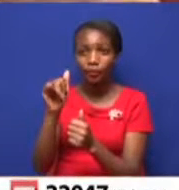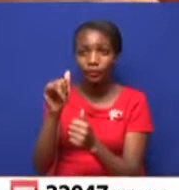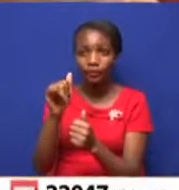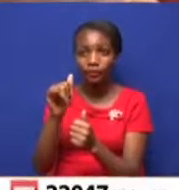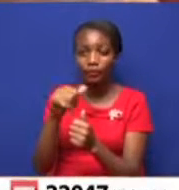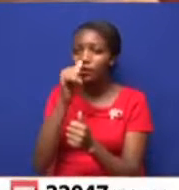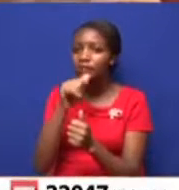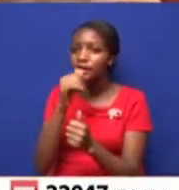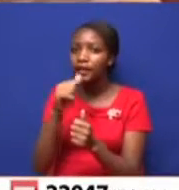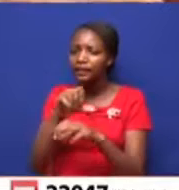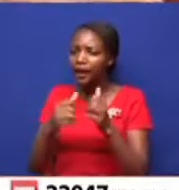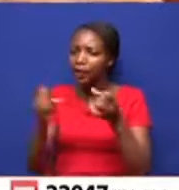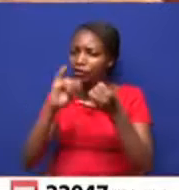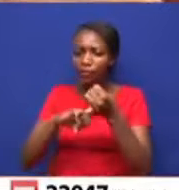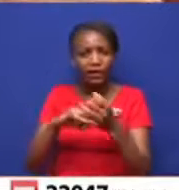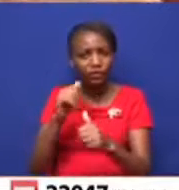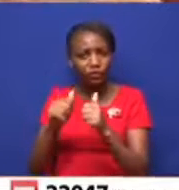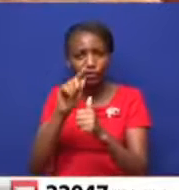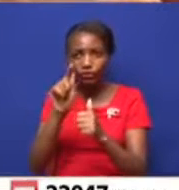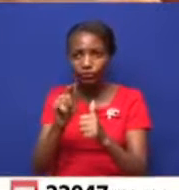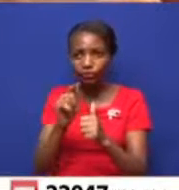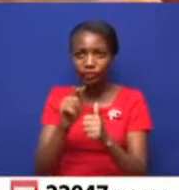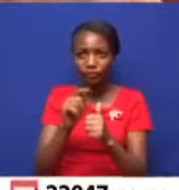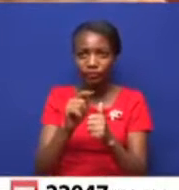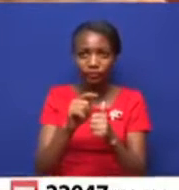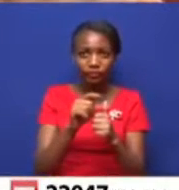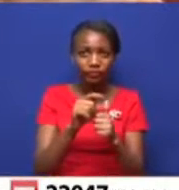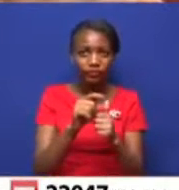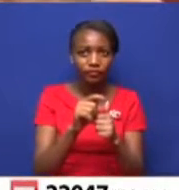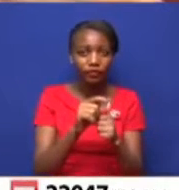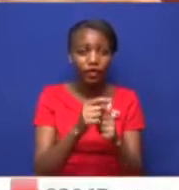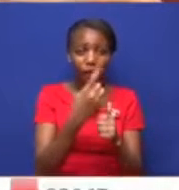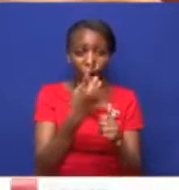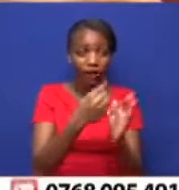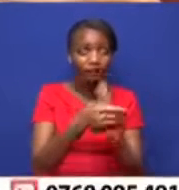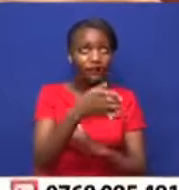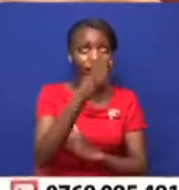and the secret behind all of the success you've been having? One, it is God.